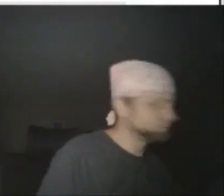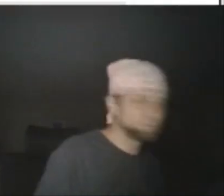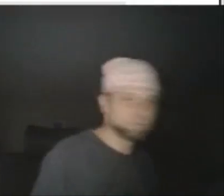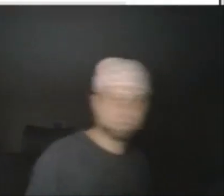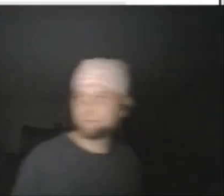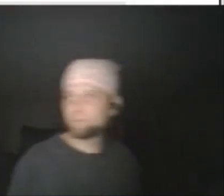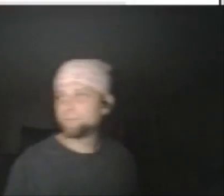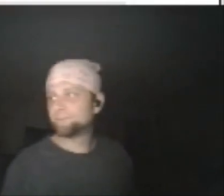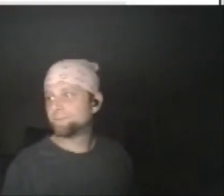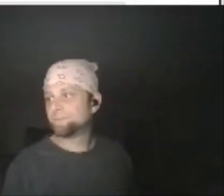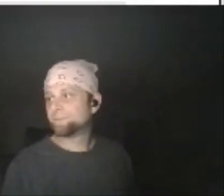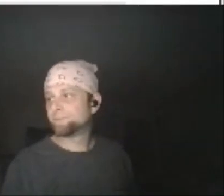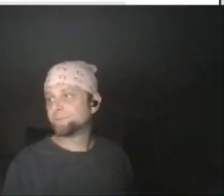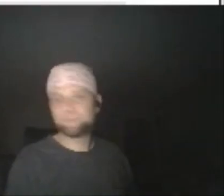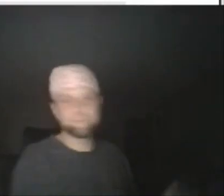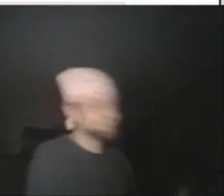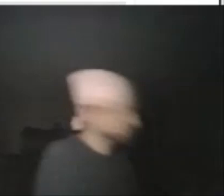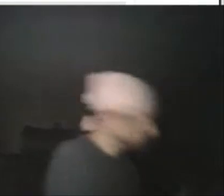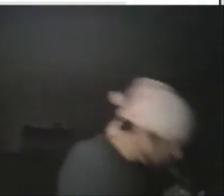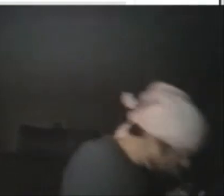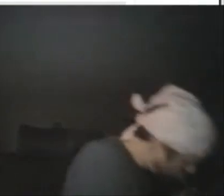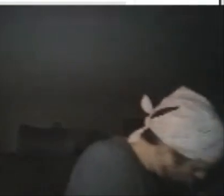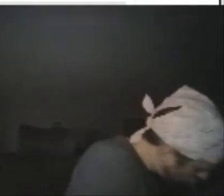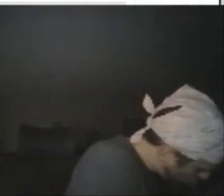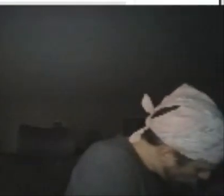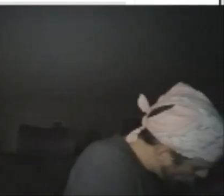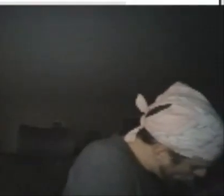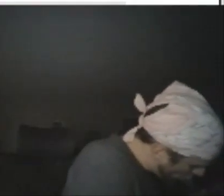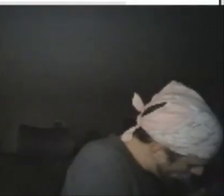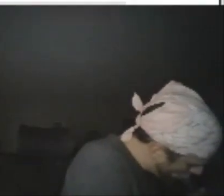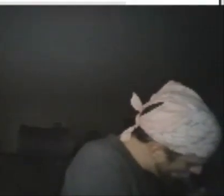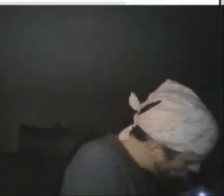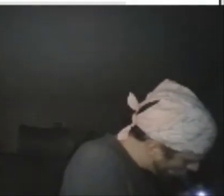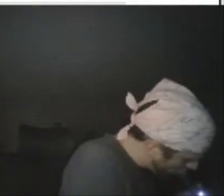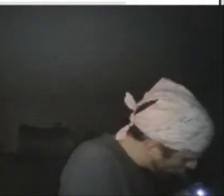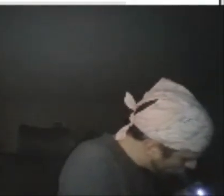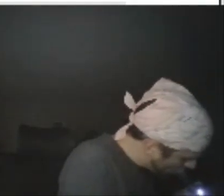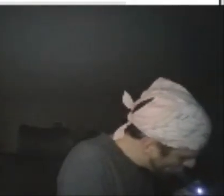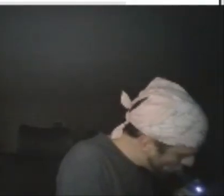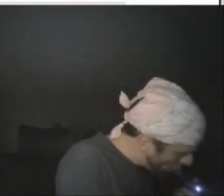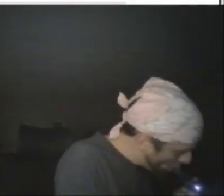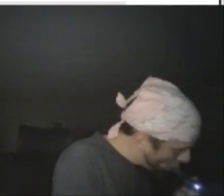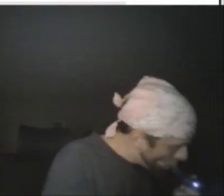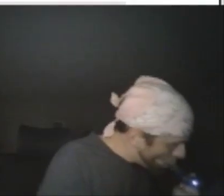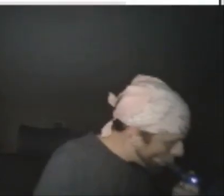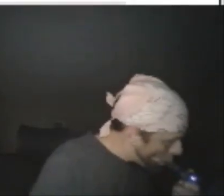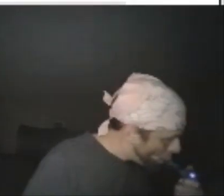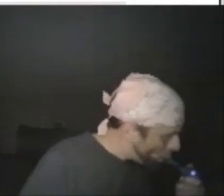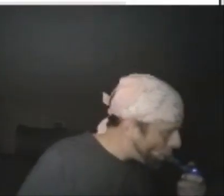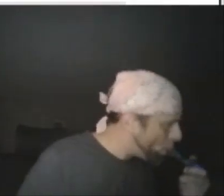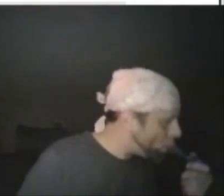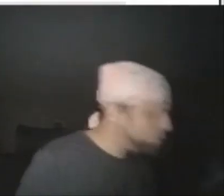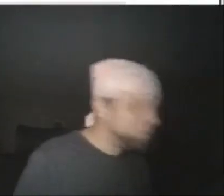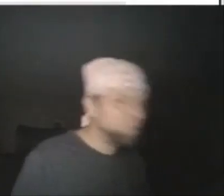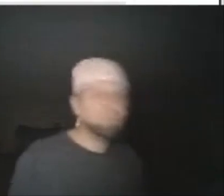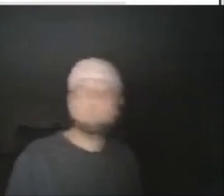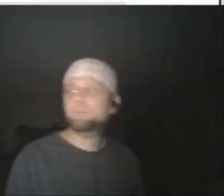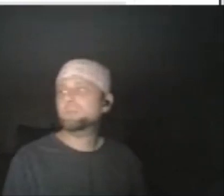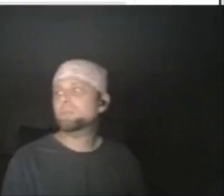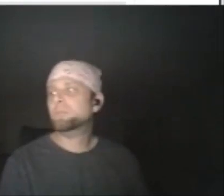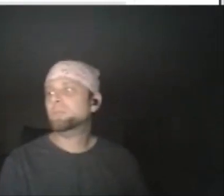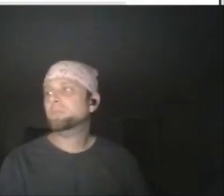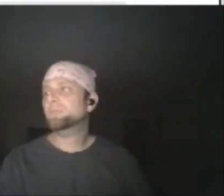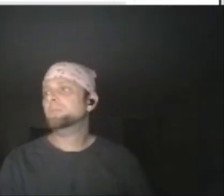People's Republics. Others are of the opinion that CHVK Wagner is really a unit of the Russian Ministry of Defense in disguise, which is used by the Russian government